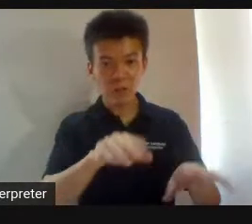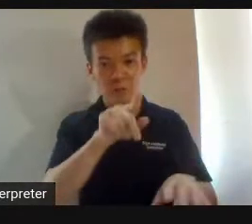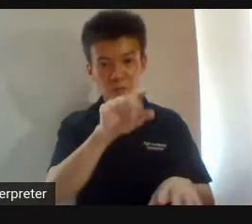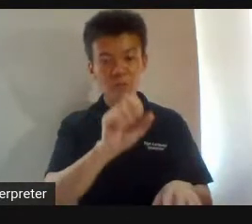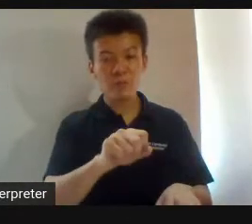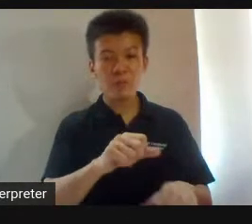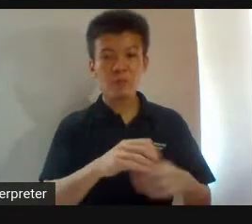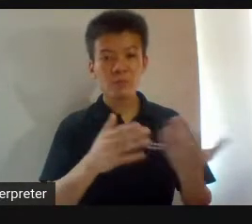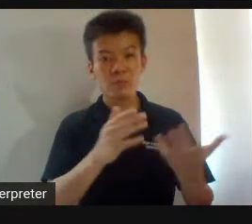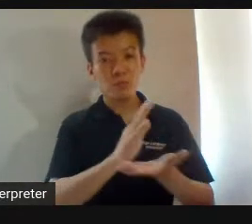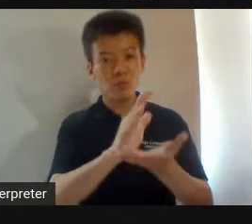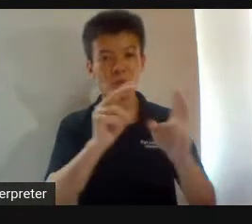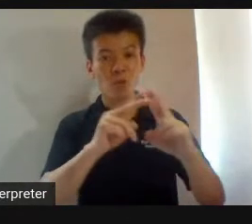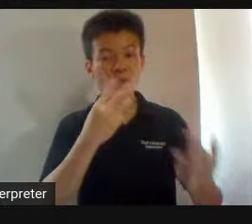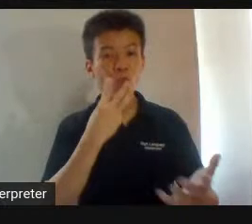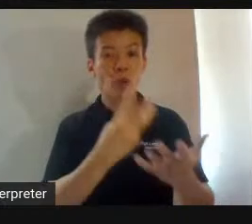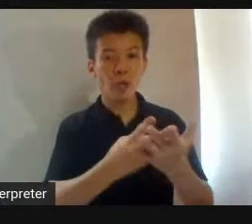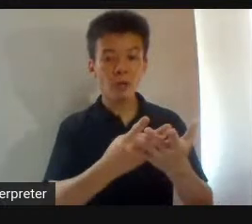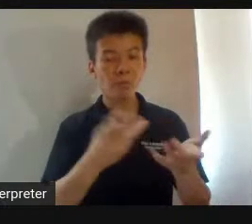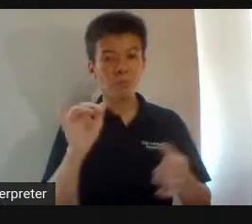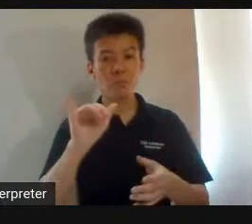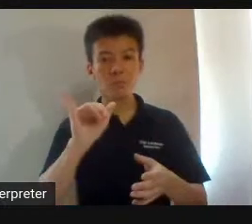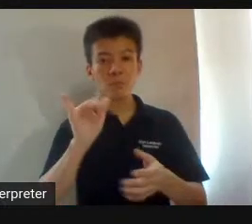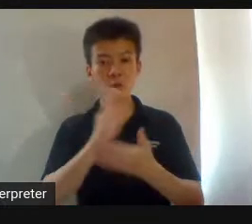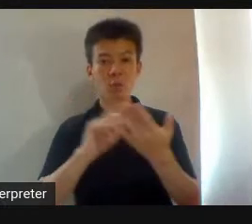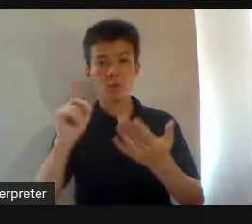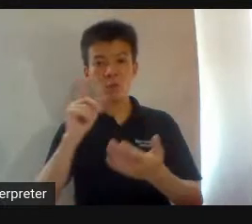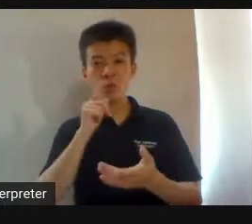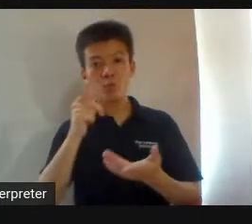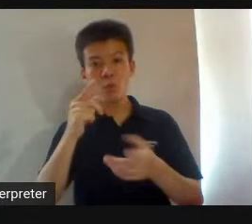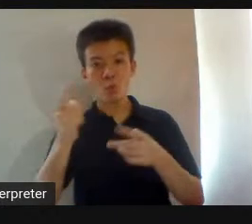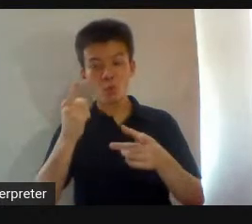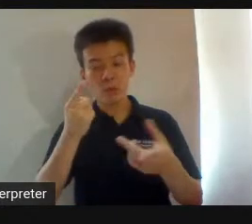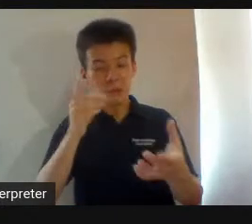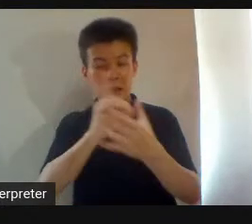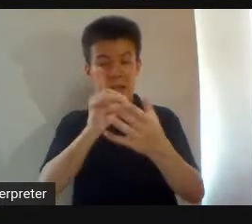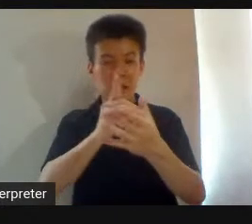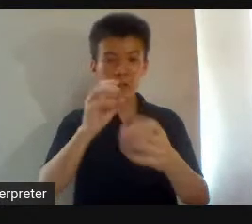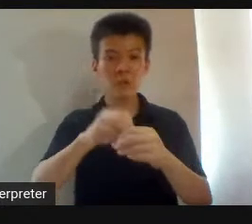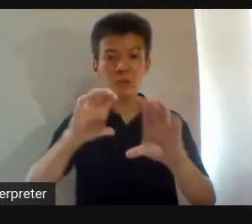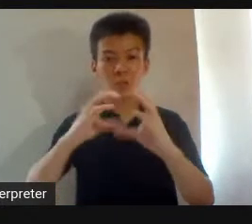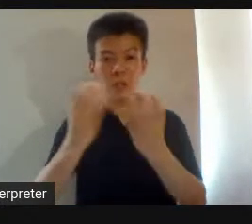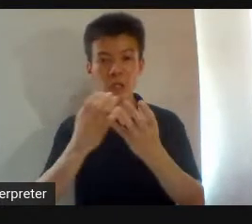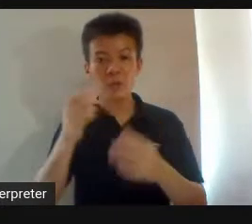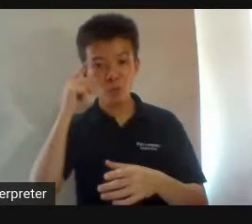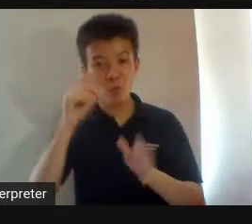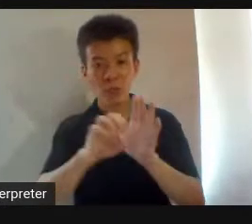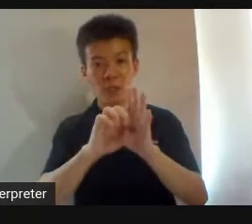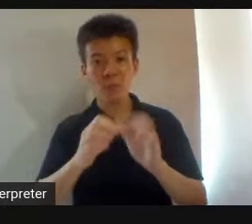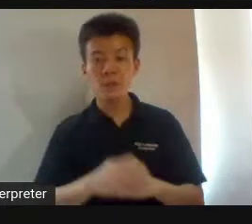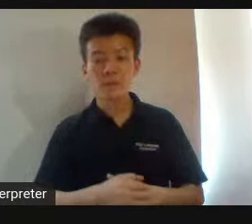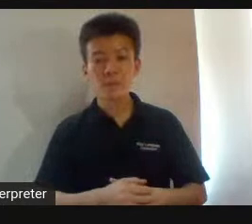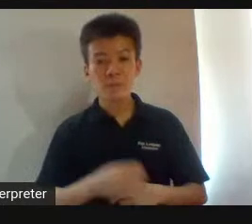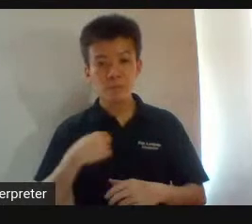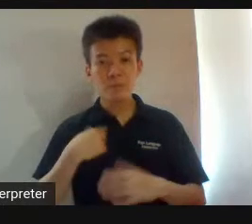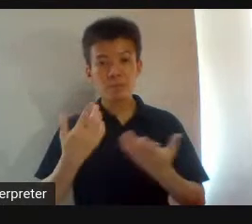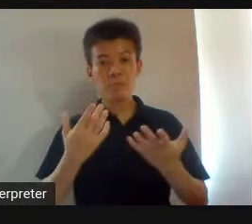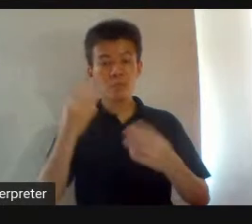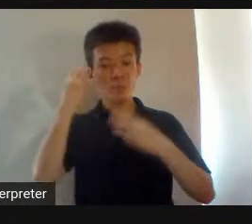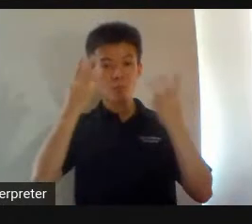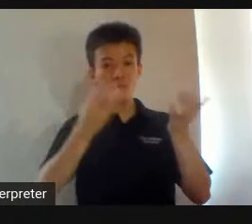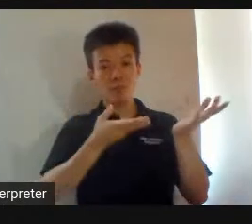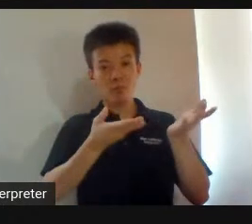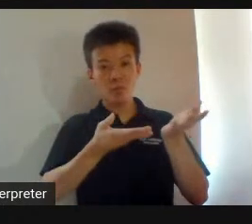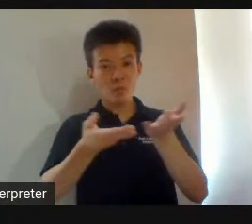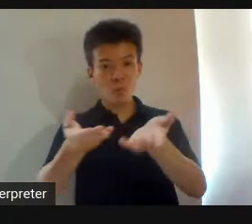actually sail very well. Similarly to someone who is always disruptive in class, for example, we might be worried to bring them